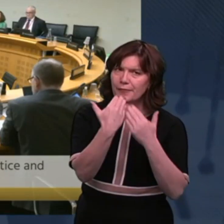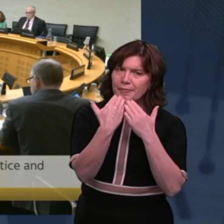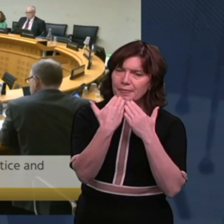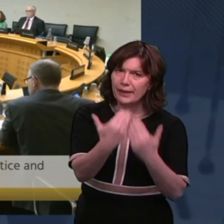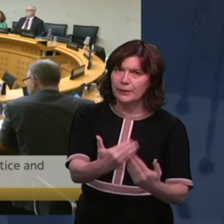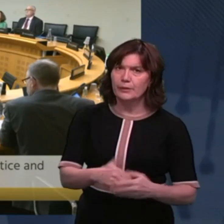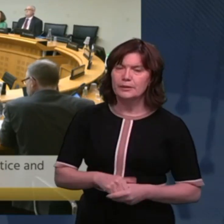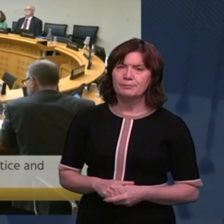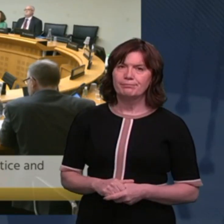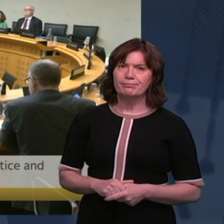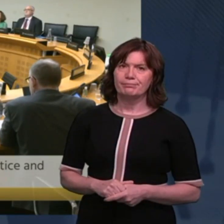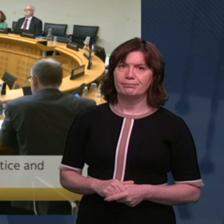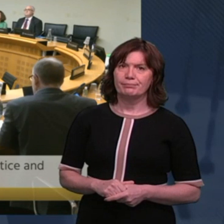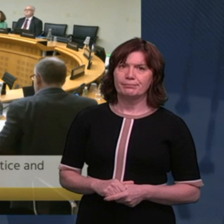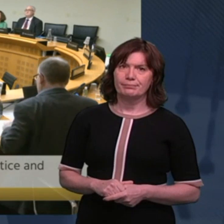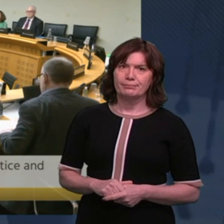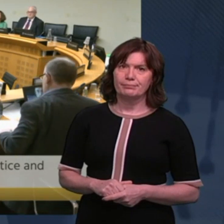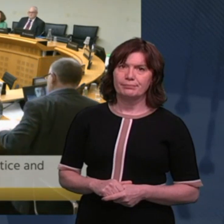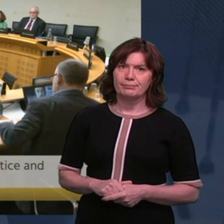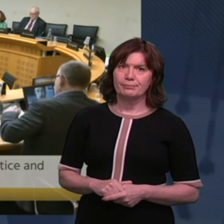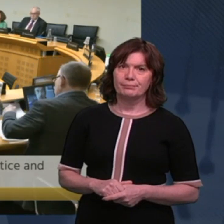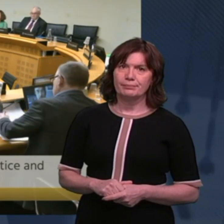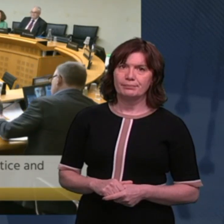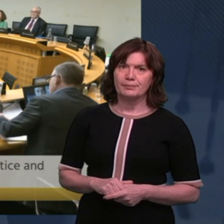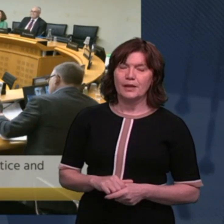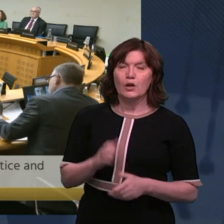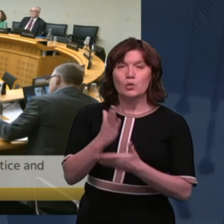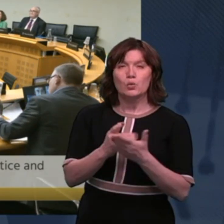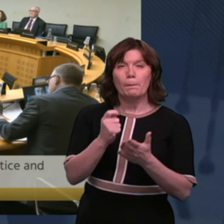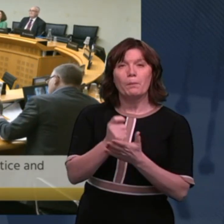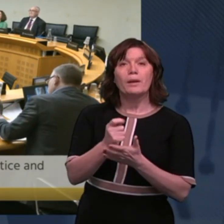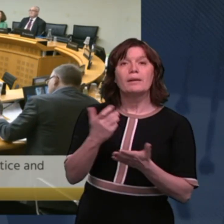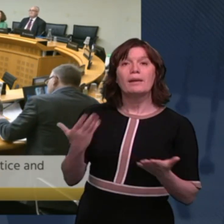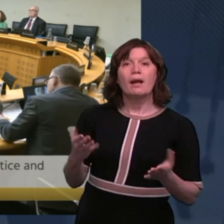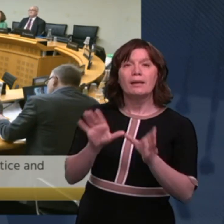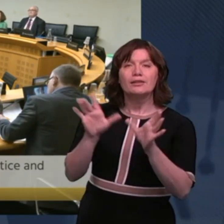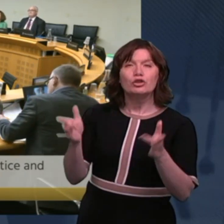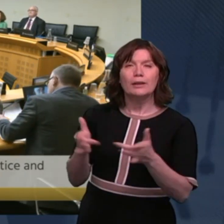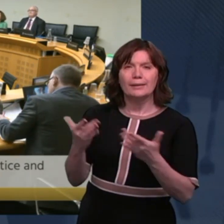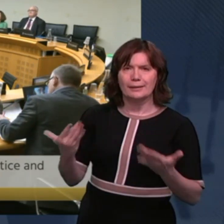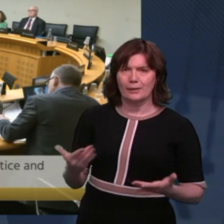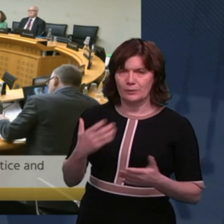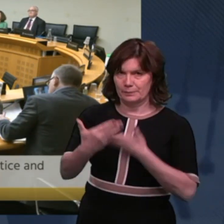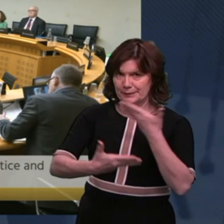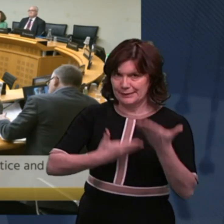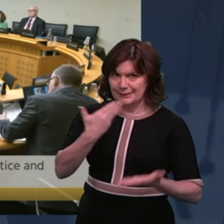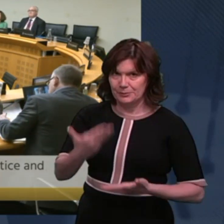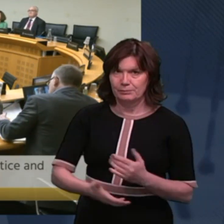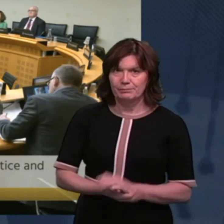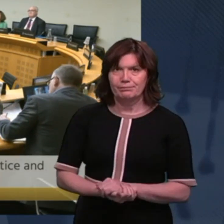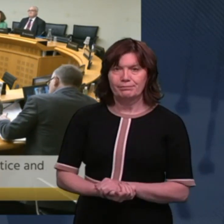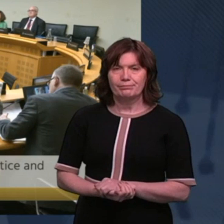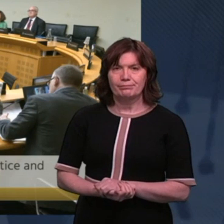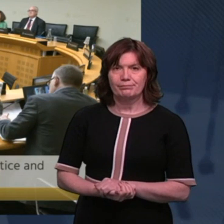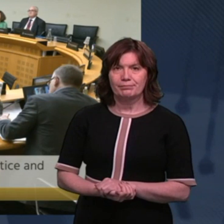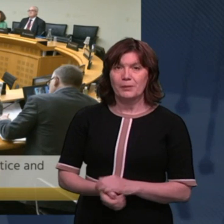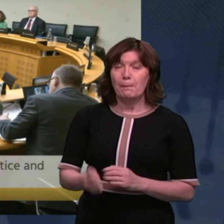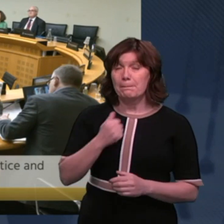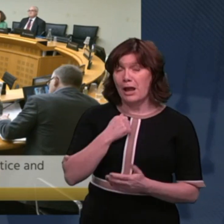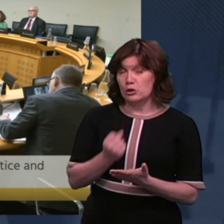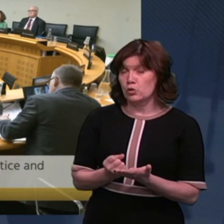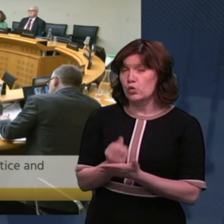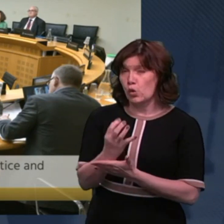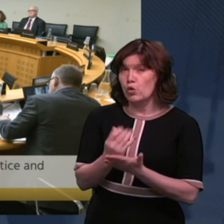Hi, good morning, everybody. Can you hear me? Yeah, absolutely. Okay, sorry. Yeah, my story was much the